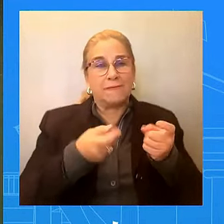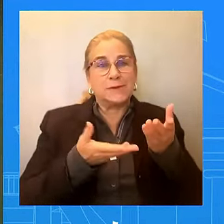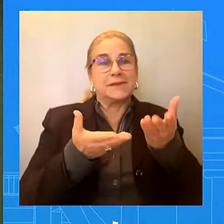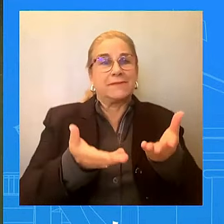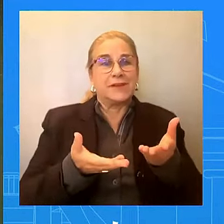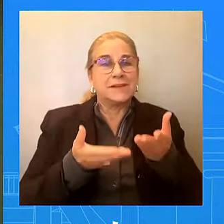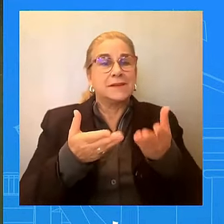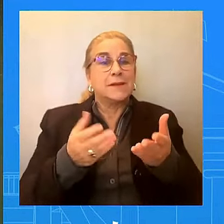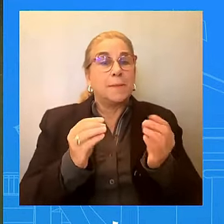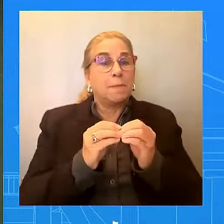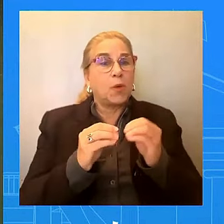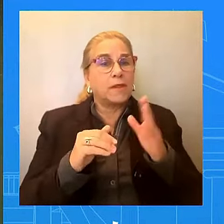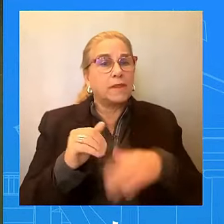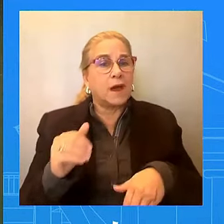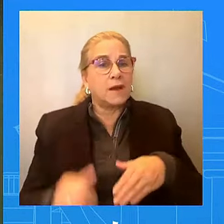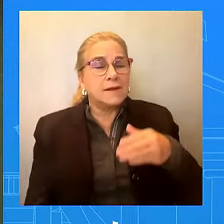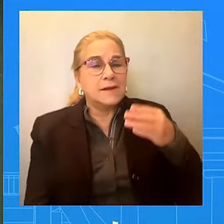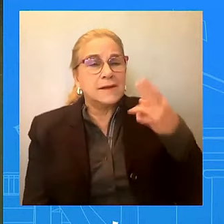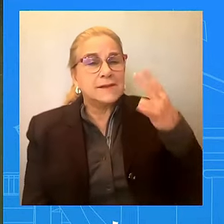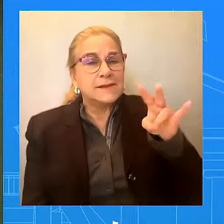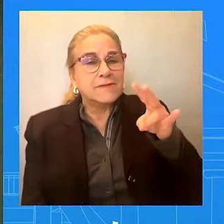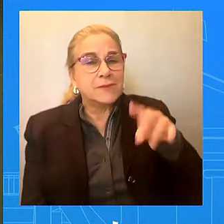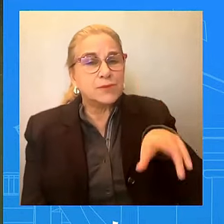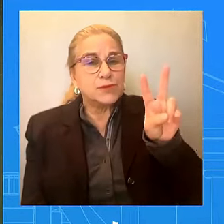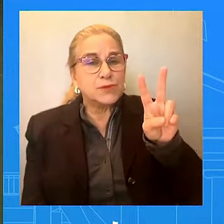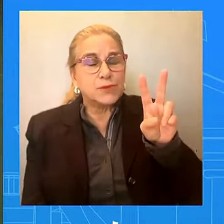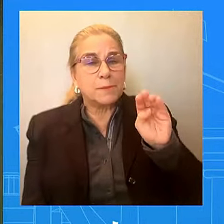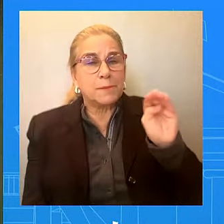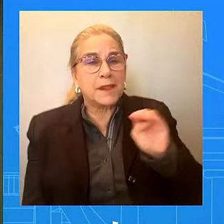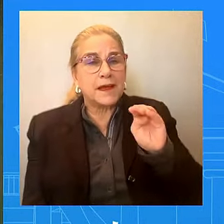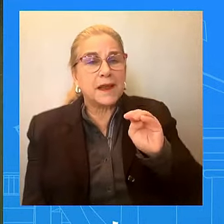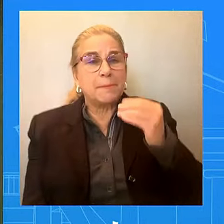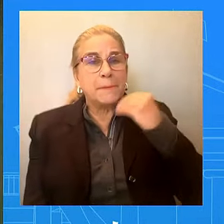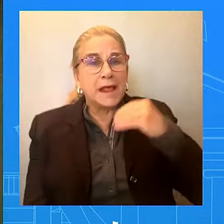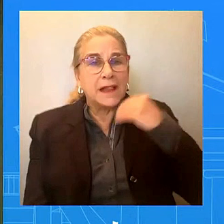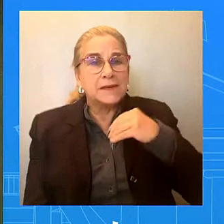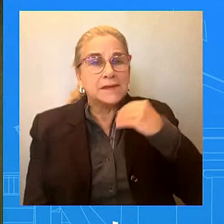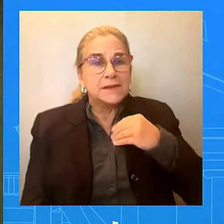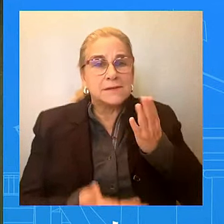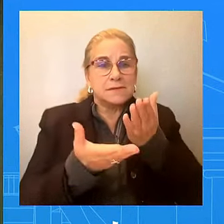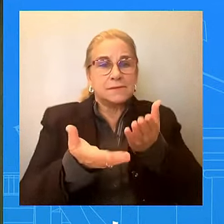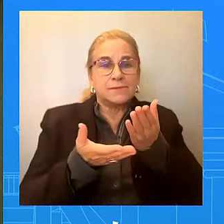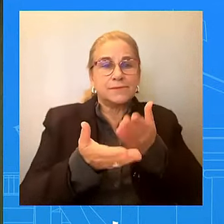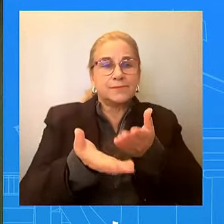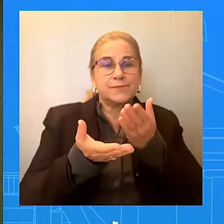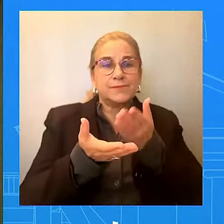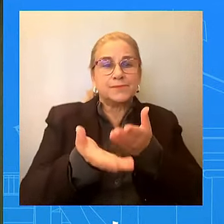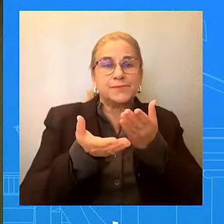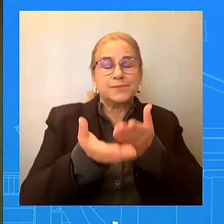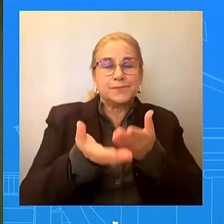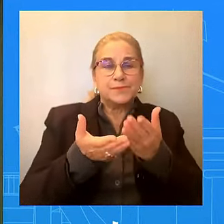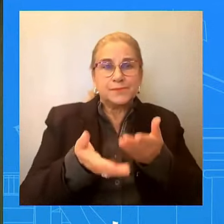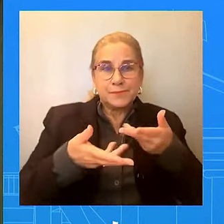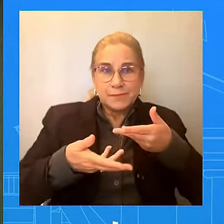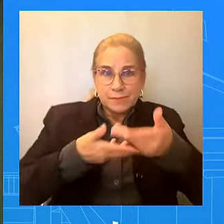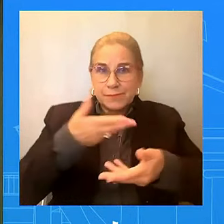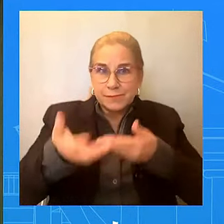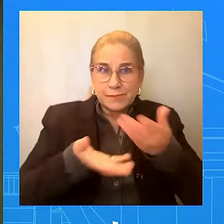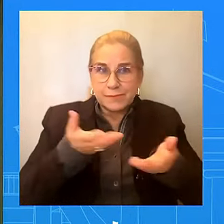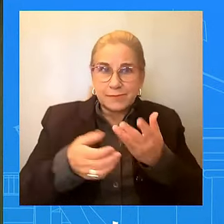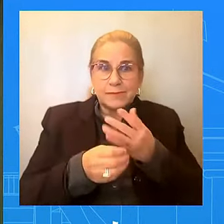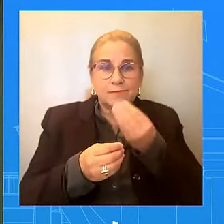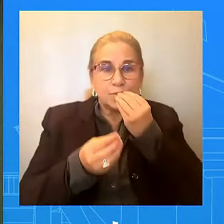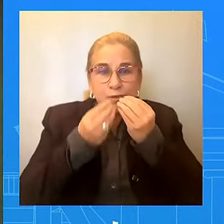13.9 million liters of water. We have helped get over $350 million in assistance